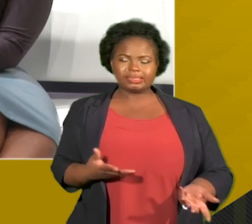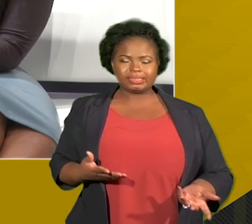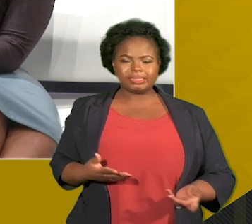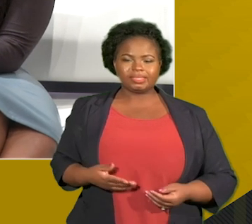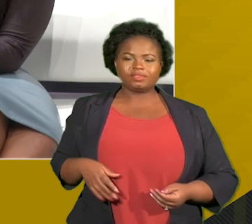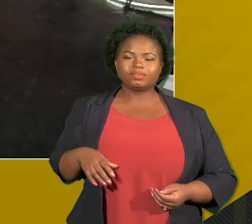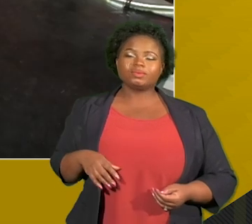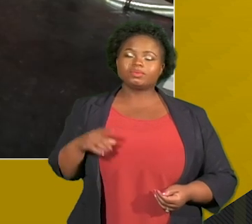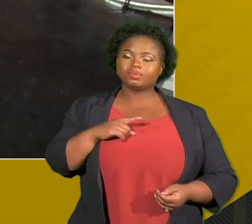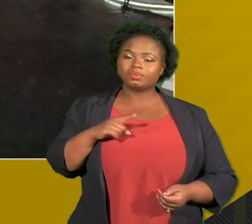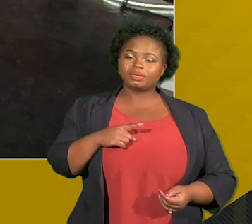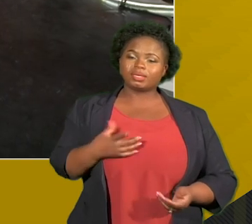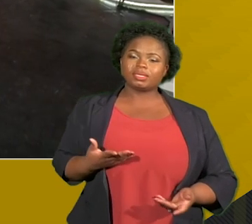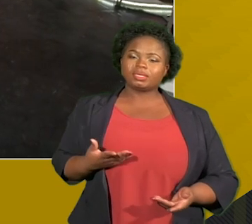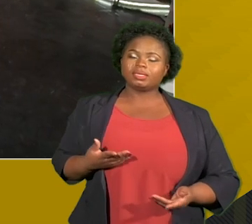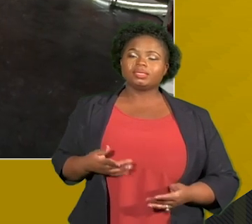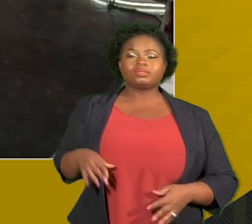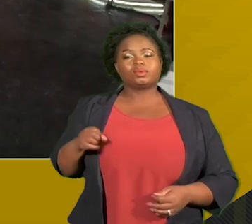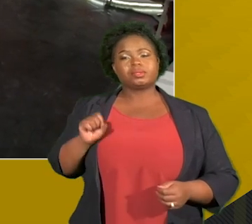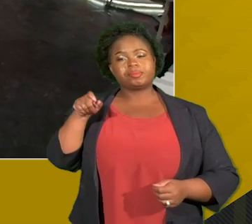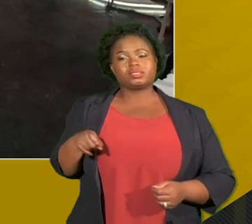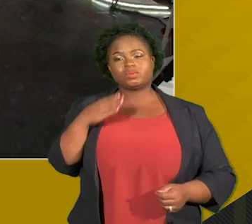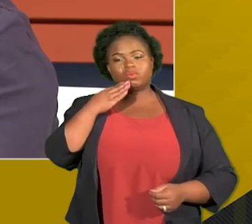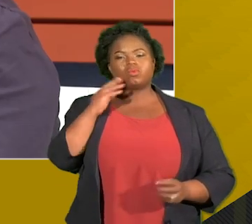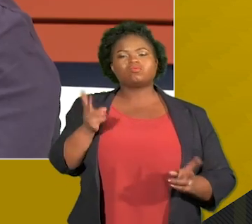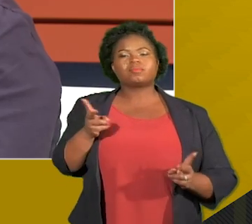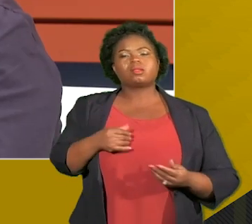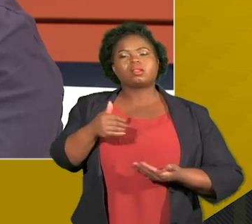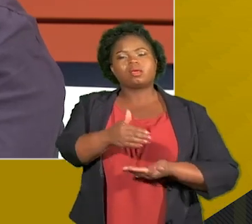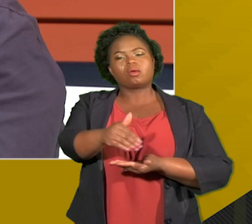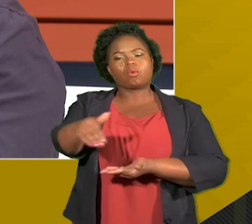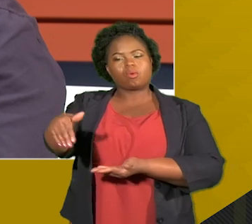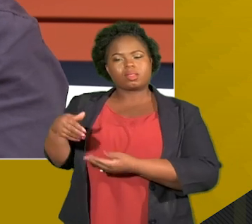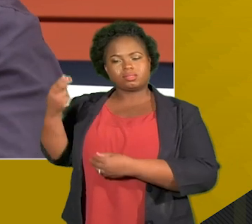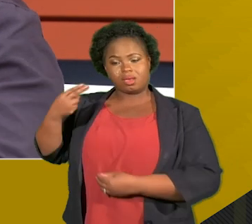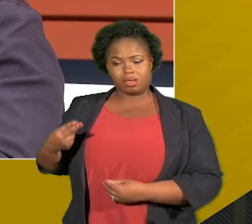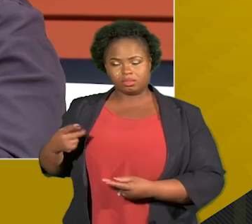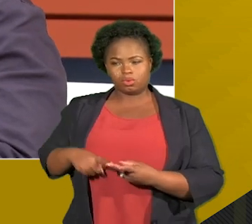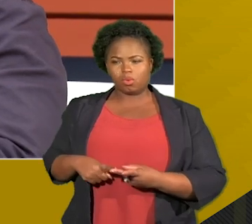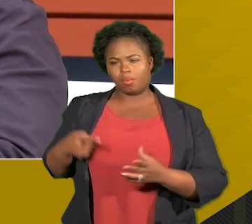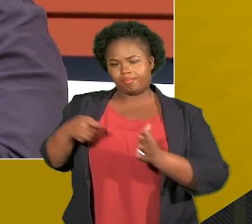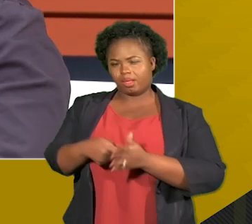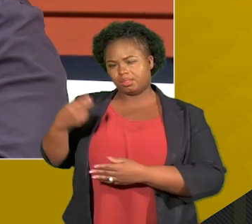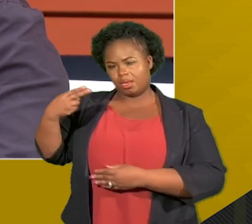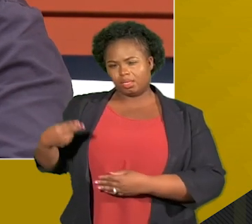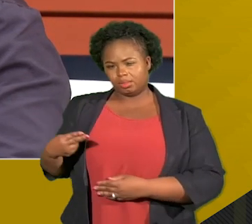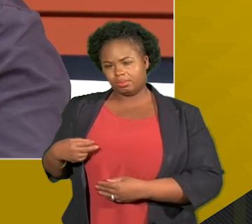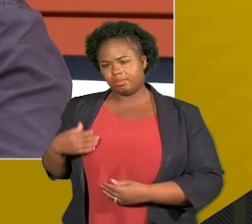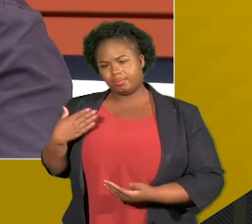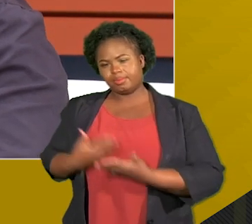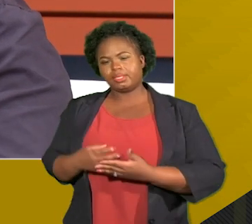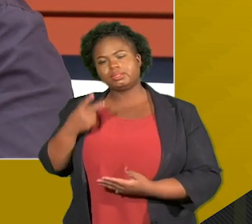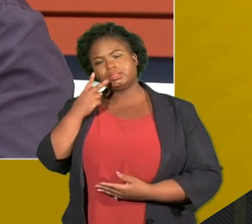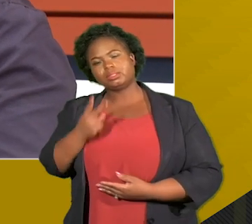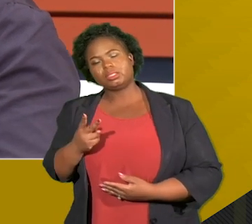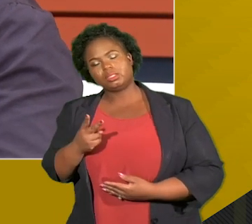For you to so the buyer and collector understands how you know sees a trajectory in